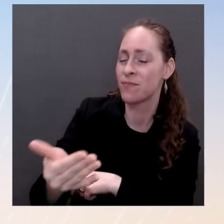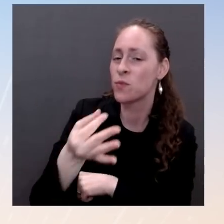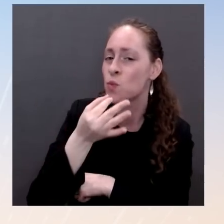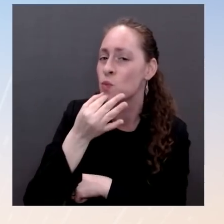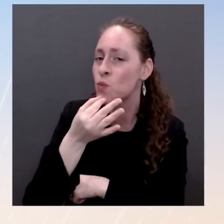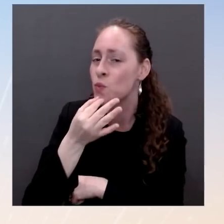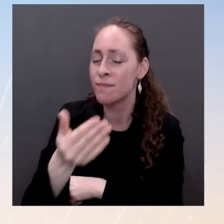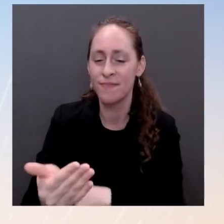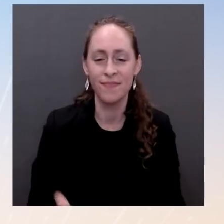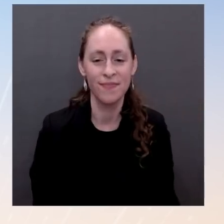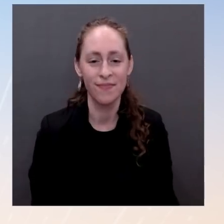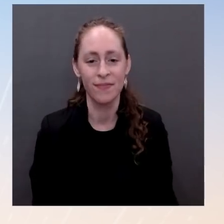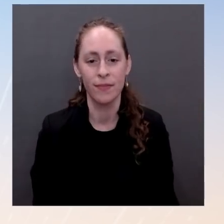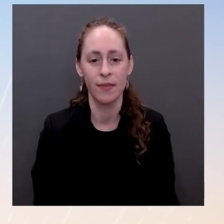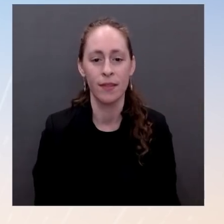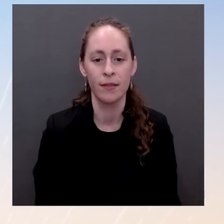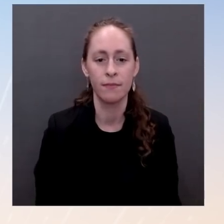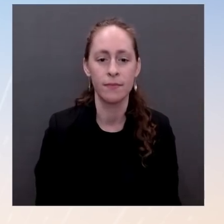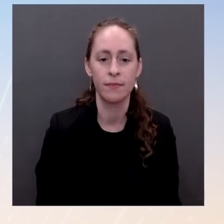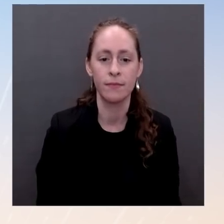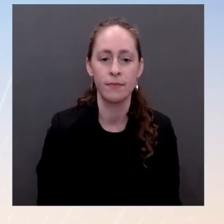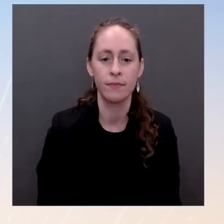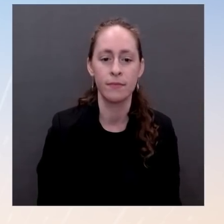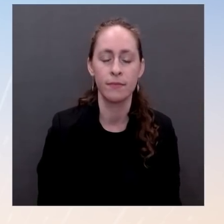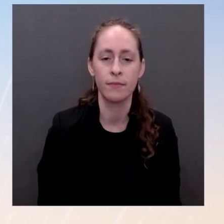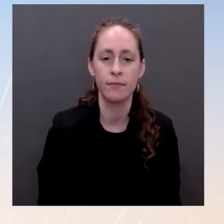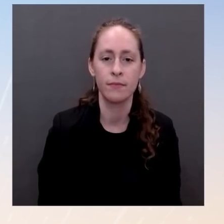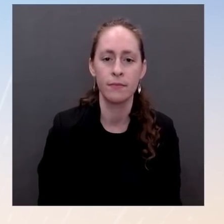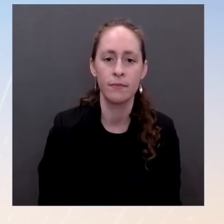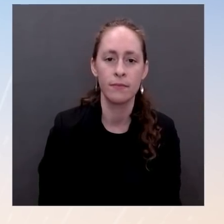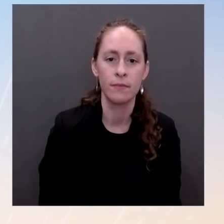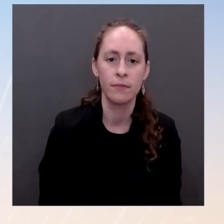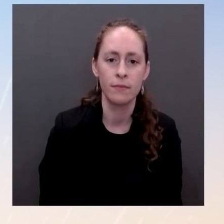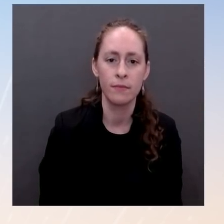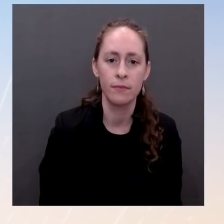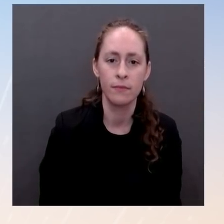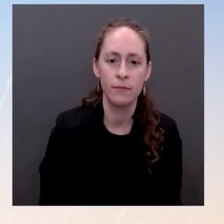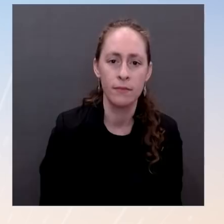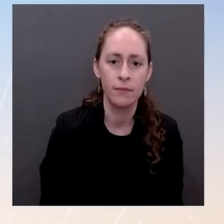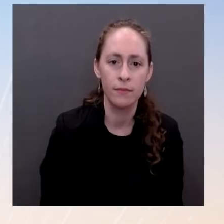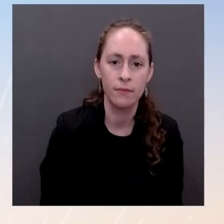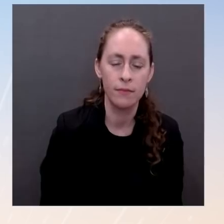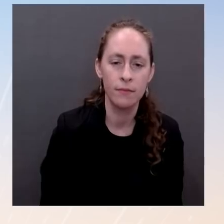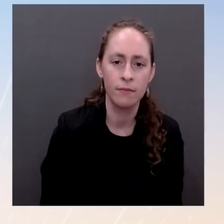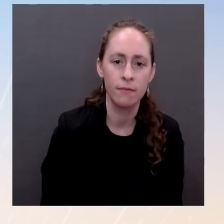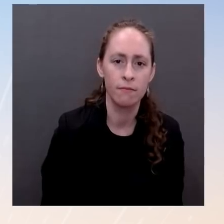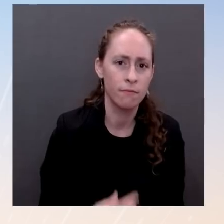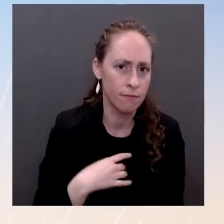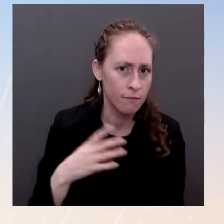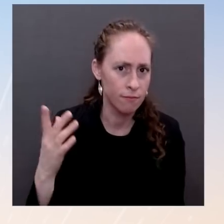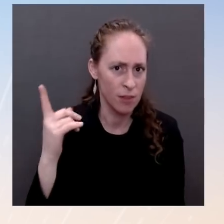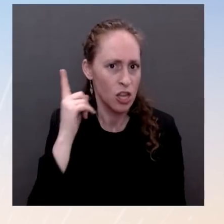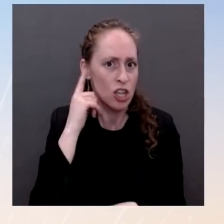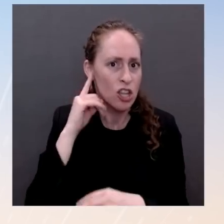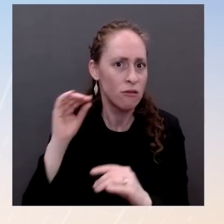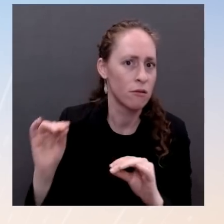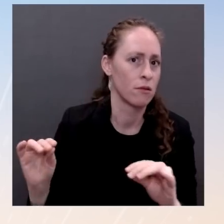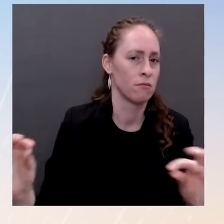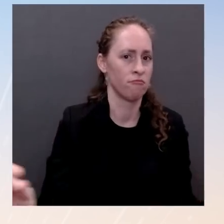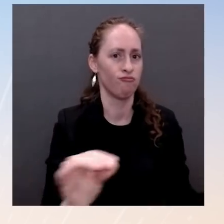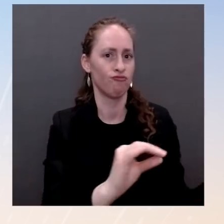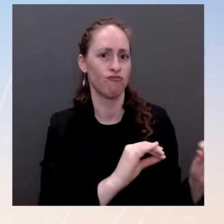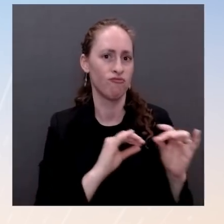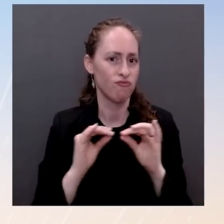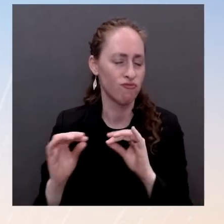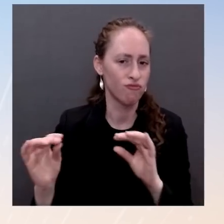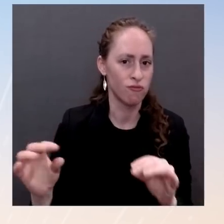some cyber attacks would likely precede an invasion. So if it turns out that Russia is behind what happened